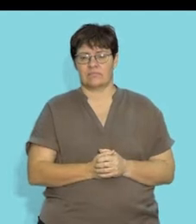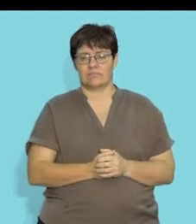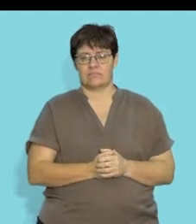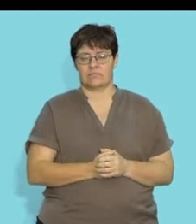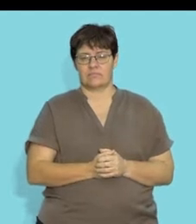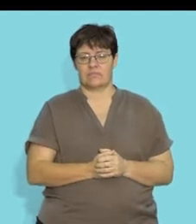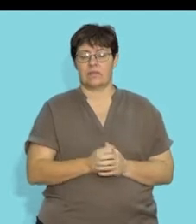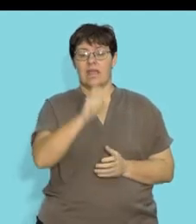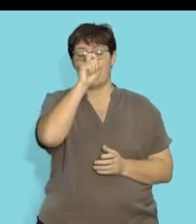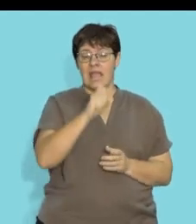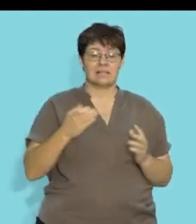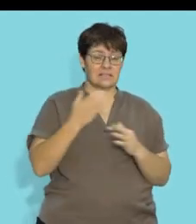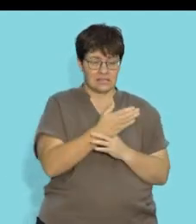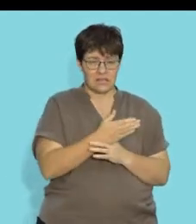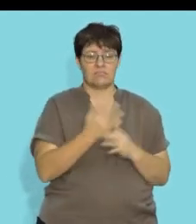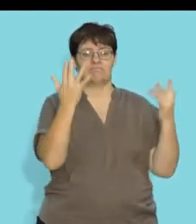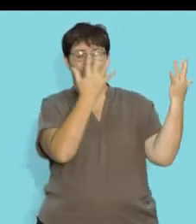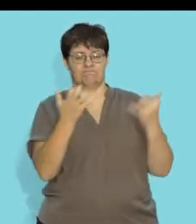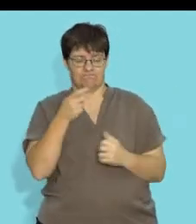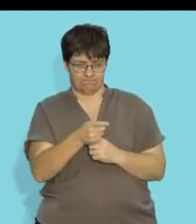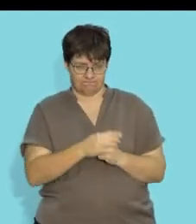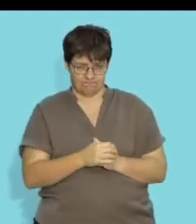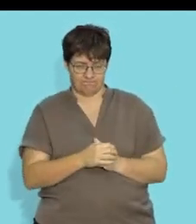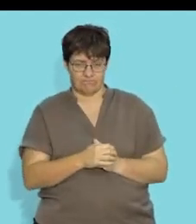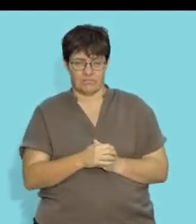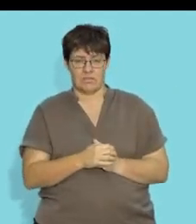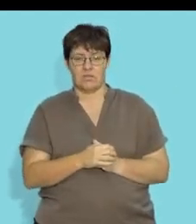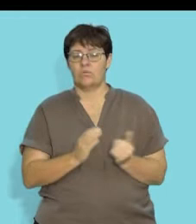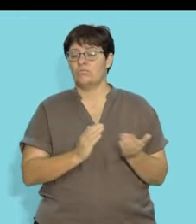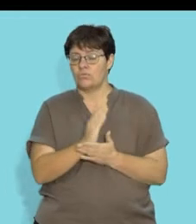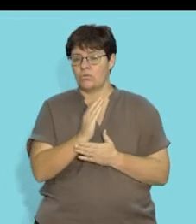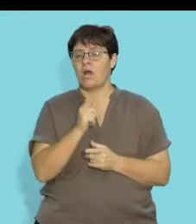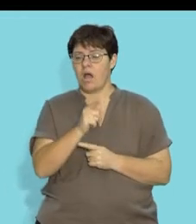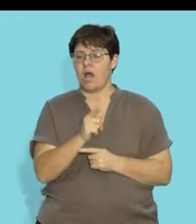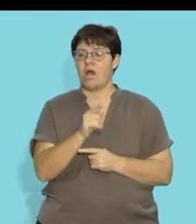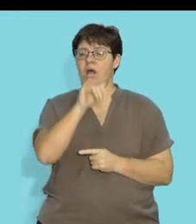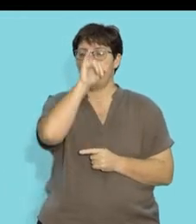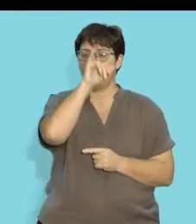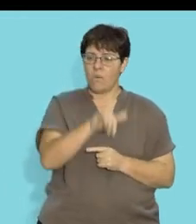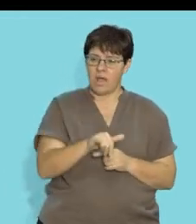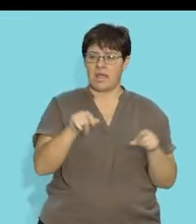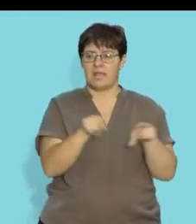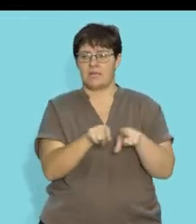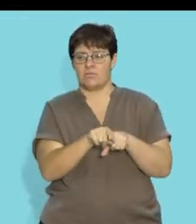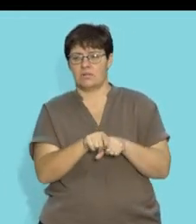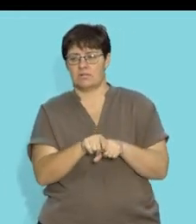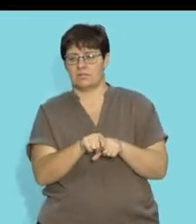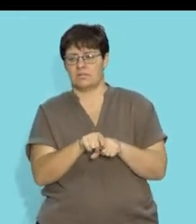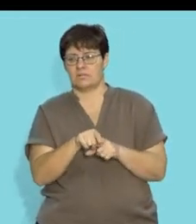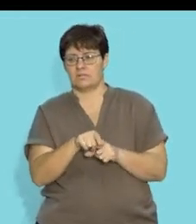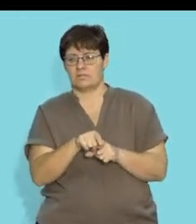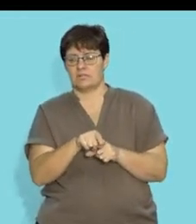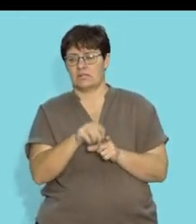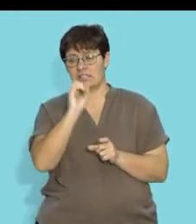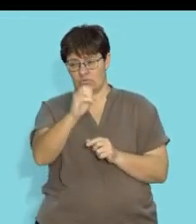And then the x-intercept is calculated rather by letting y equal to 0. So you